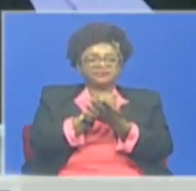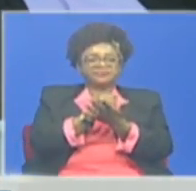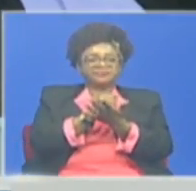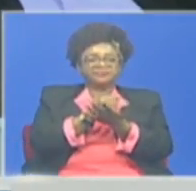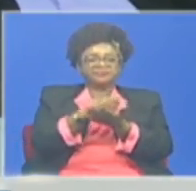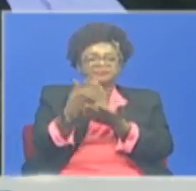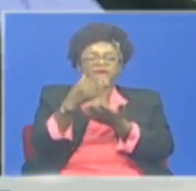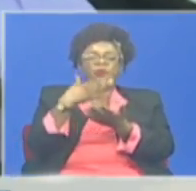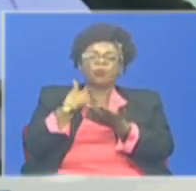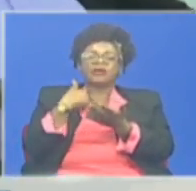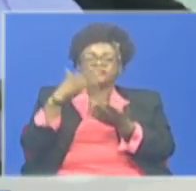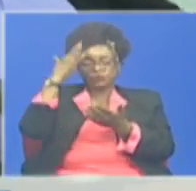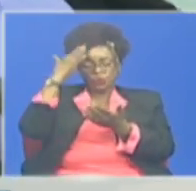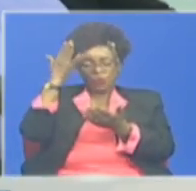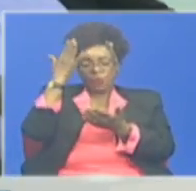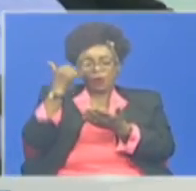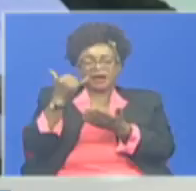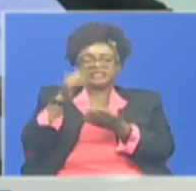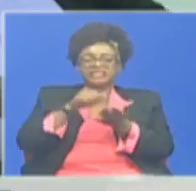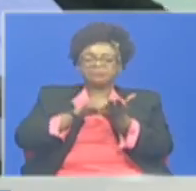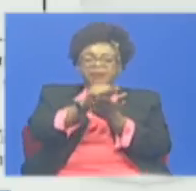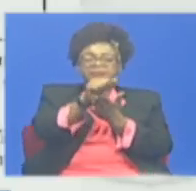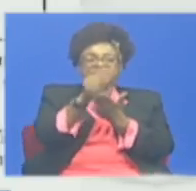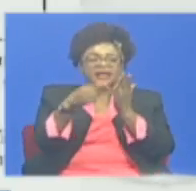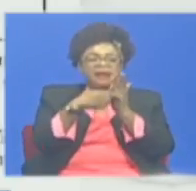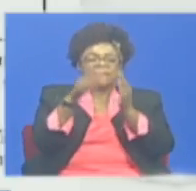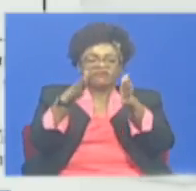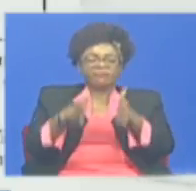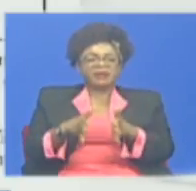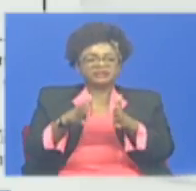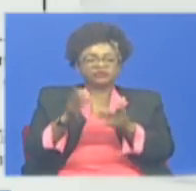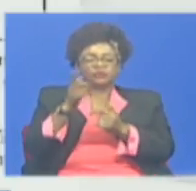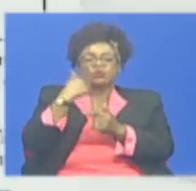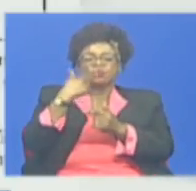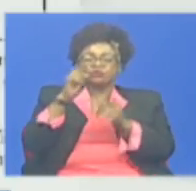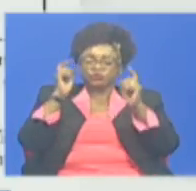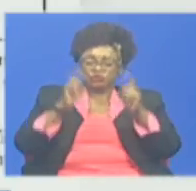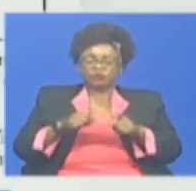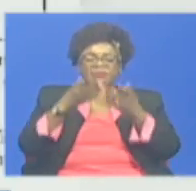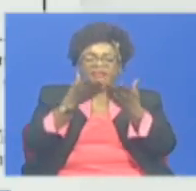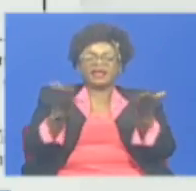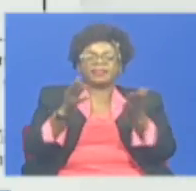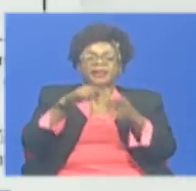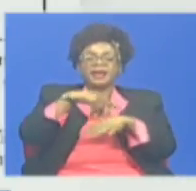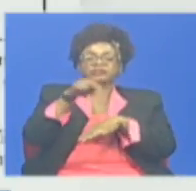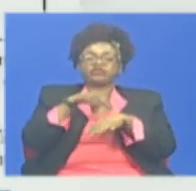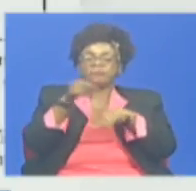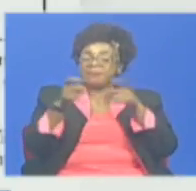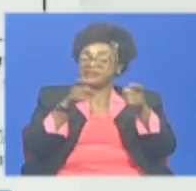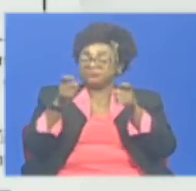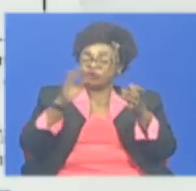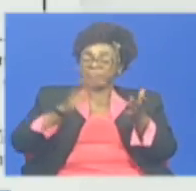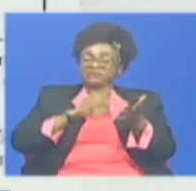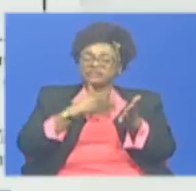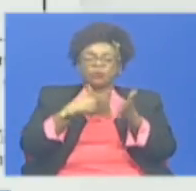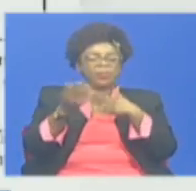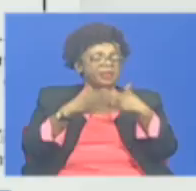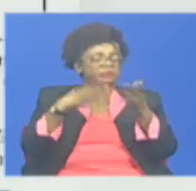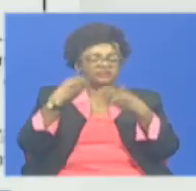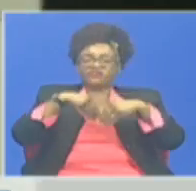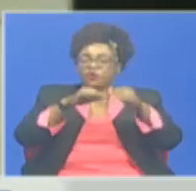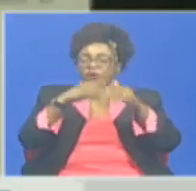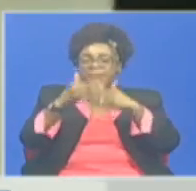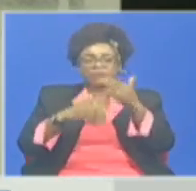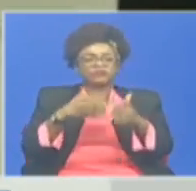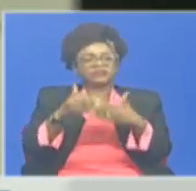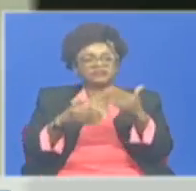to know why she published the names of persons expected to sit in the National Management Committee without following due process.